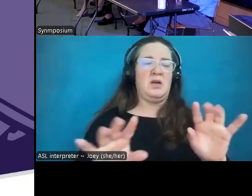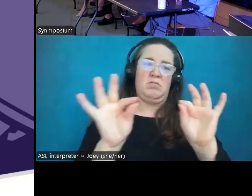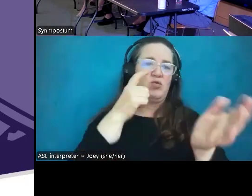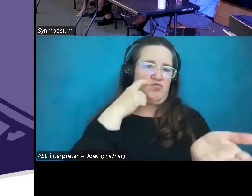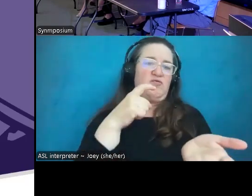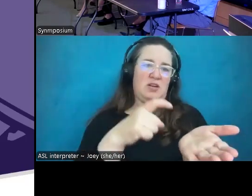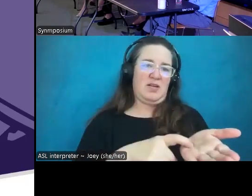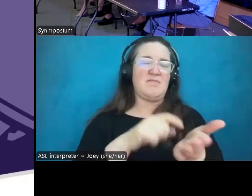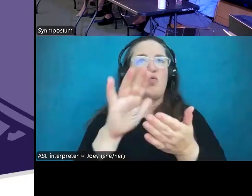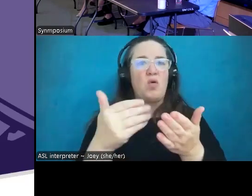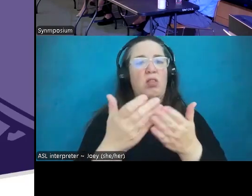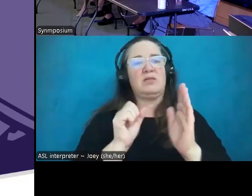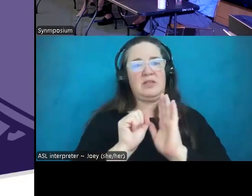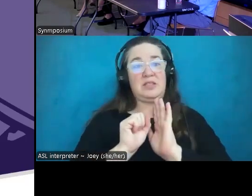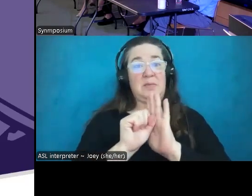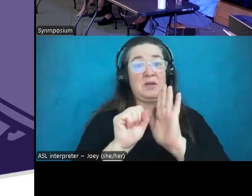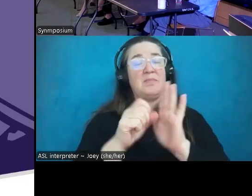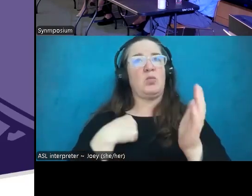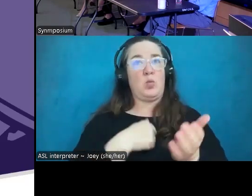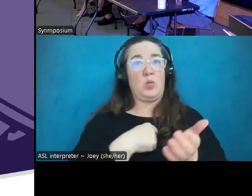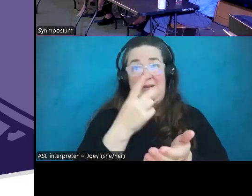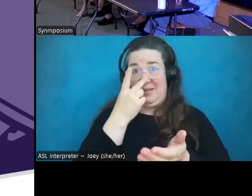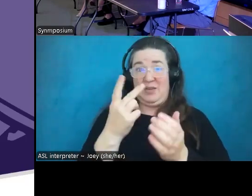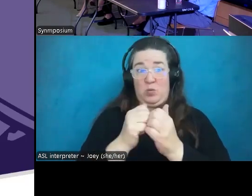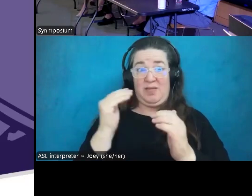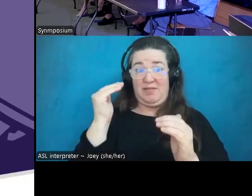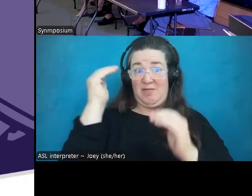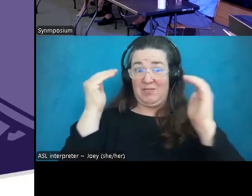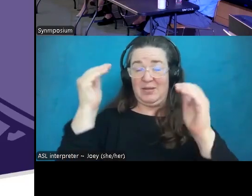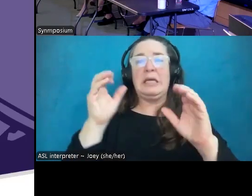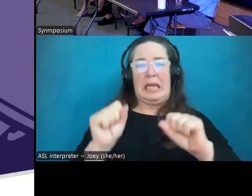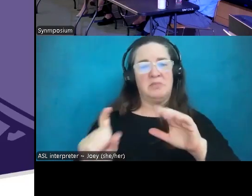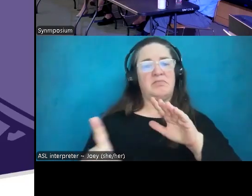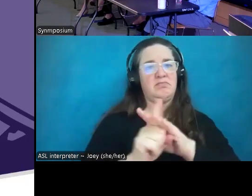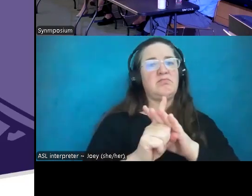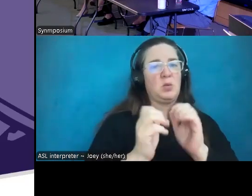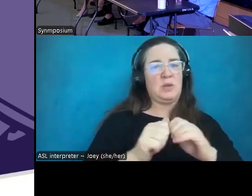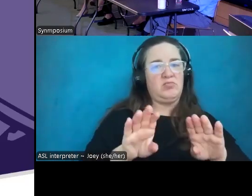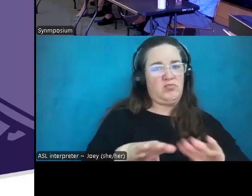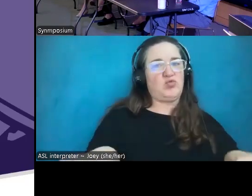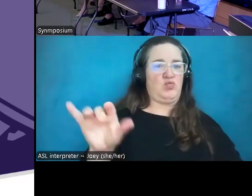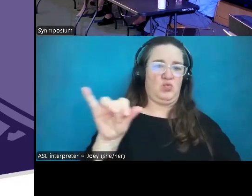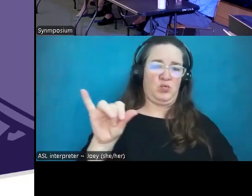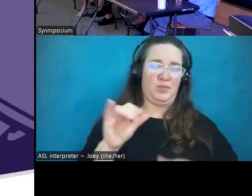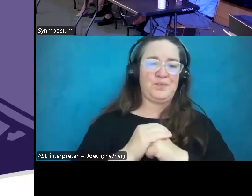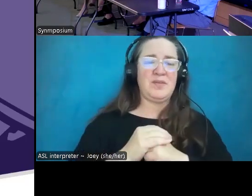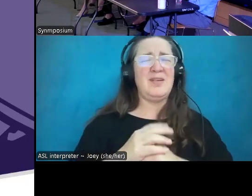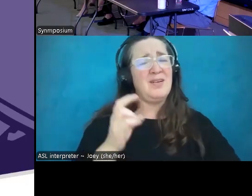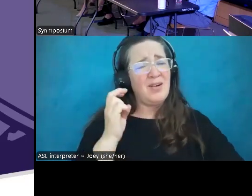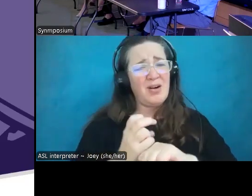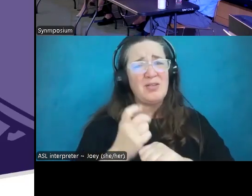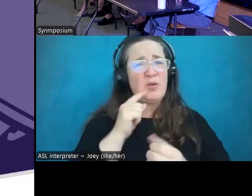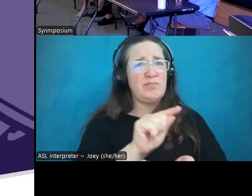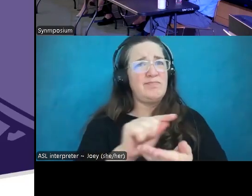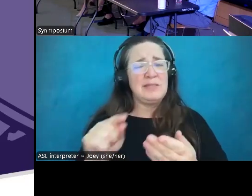the symptoms that we see in adults can also happen in children. And it is very hard for these kids because they go